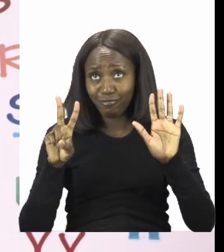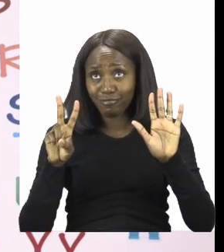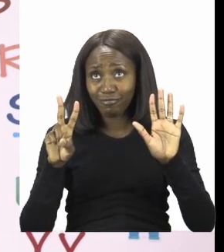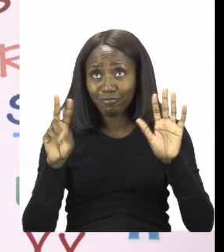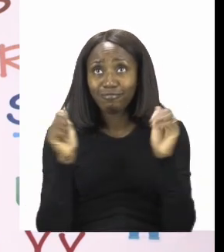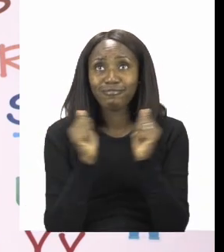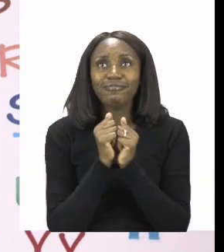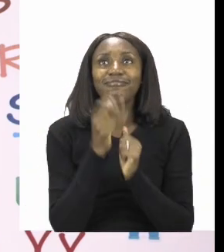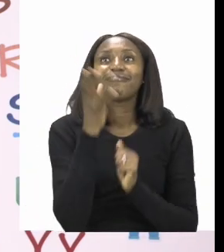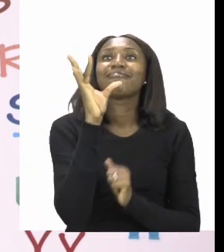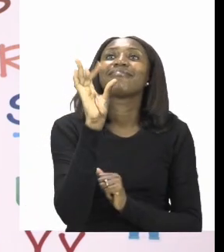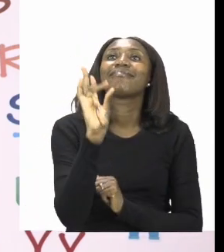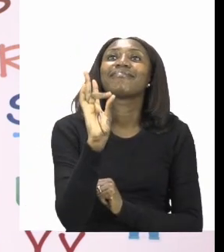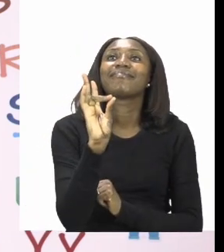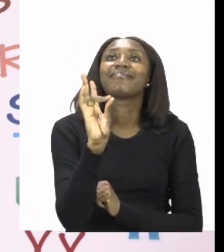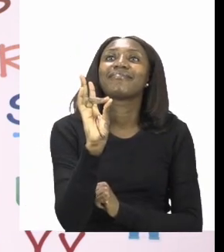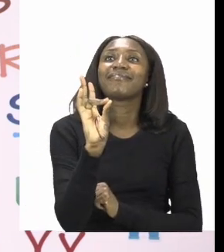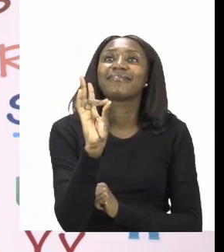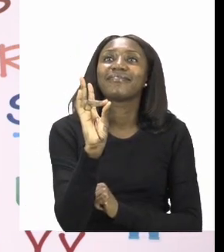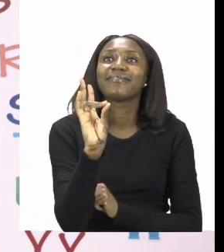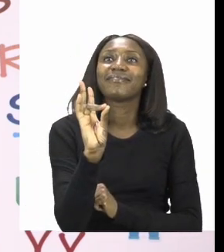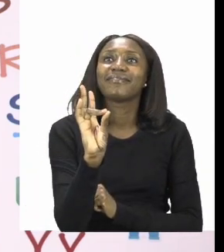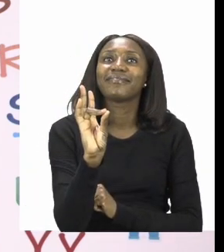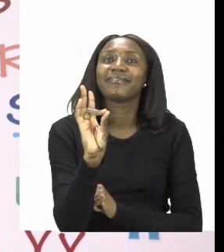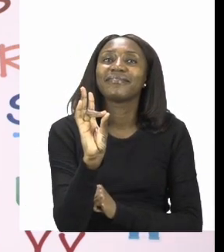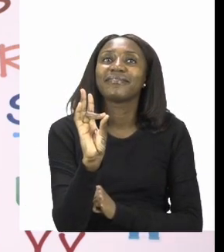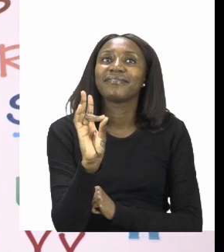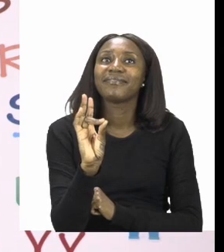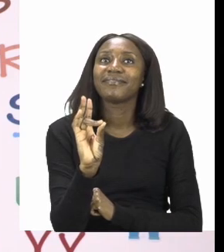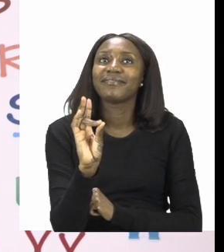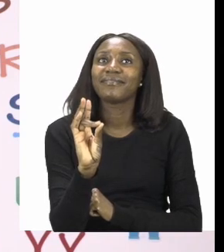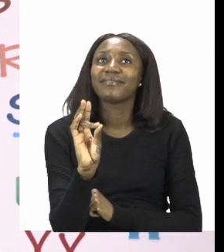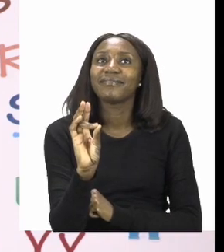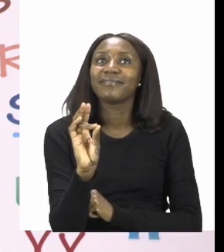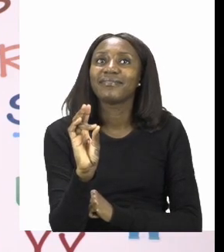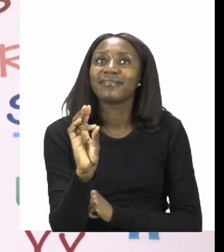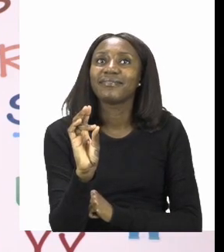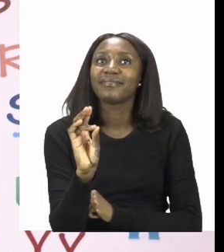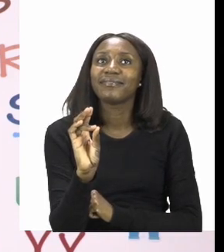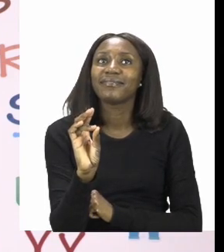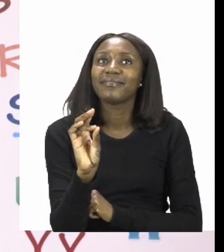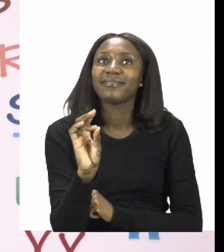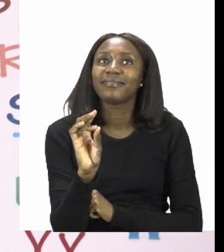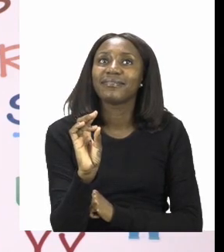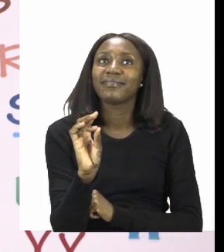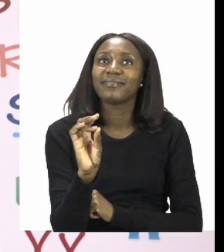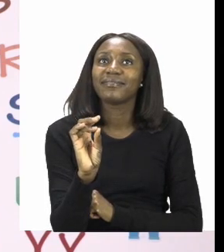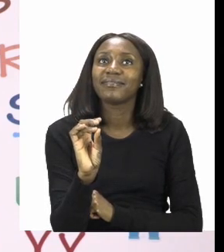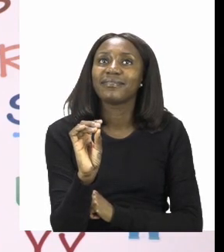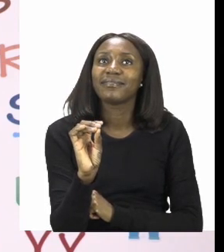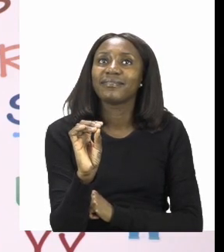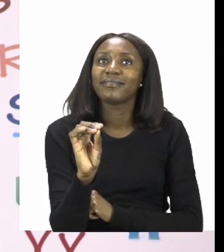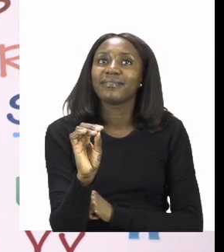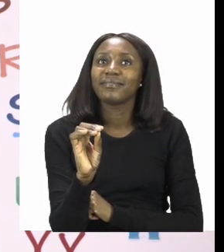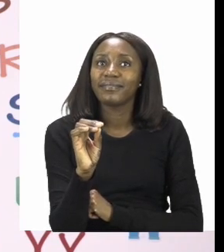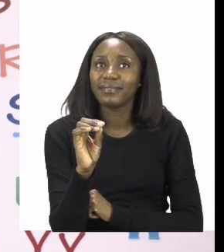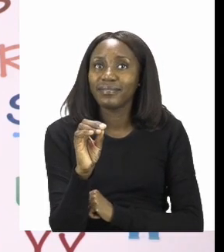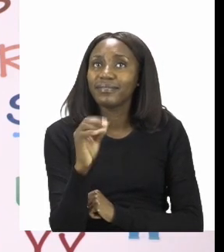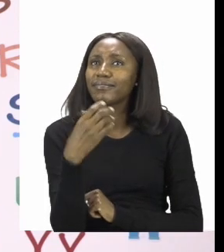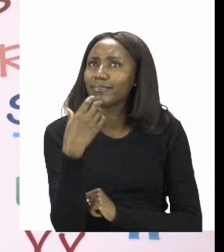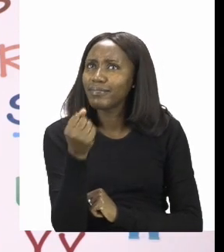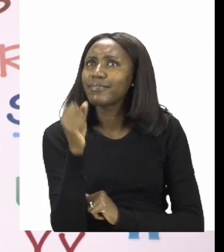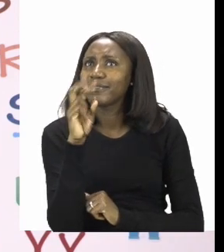they will add up to 7. Let's check by doing it the other way. Now we already